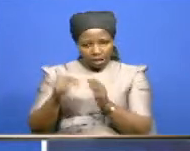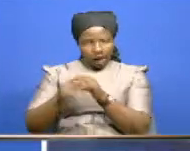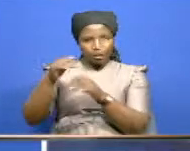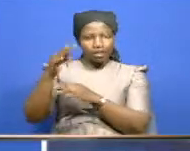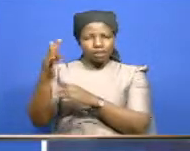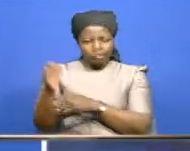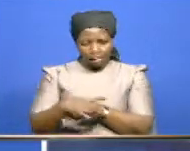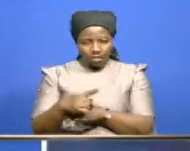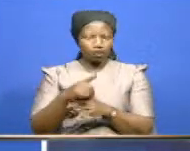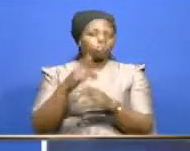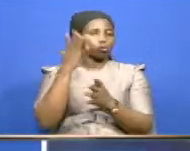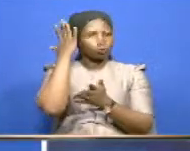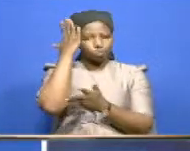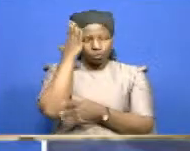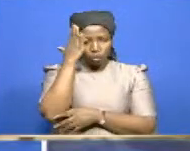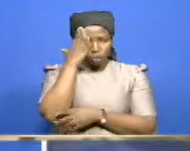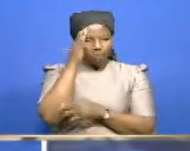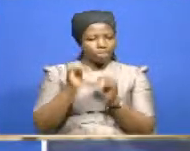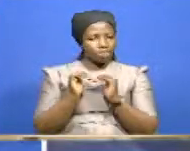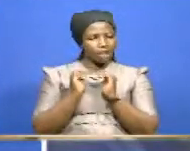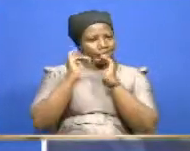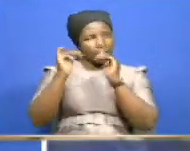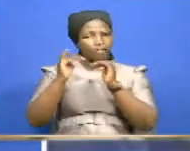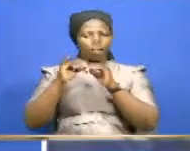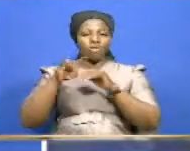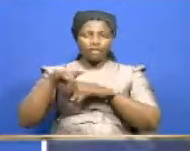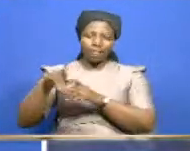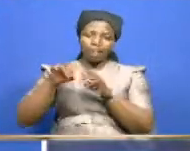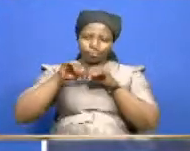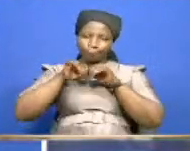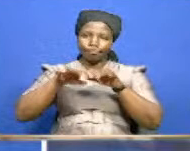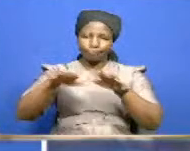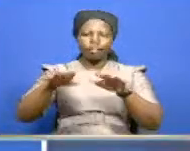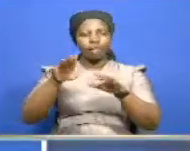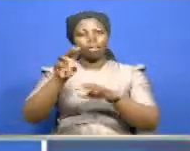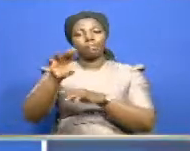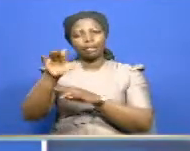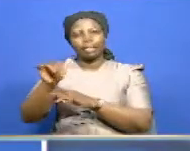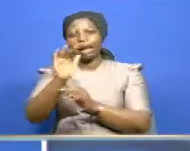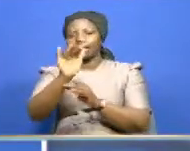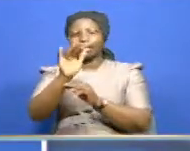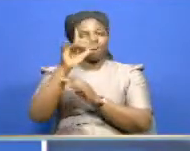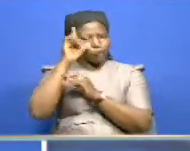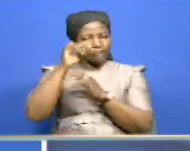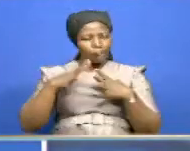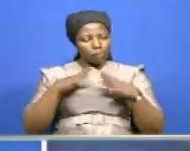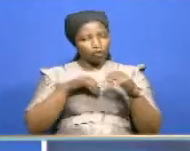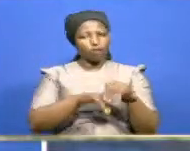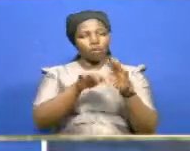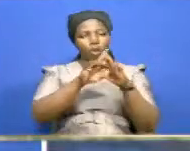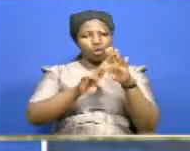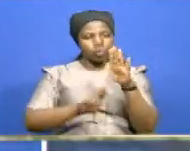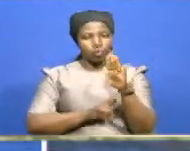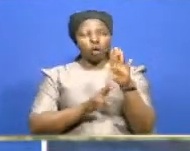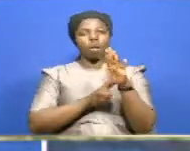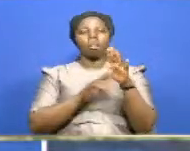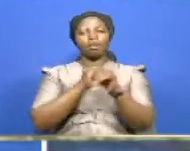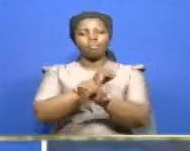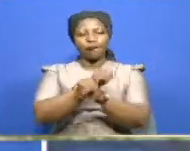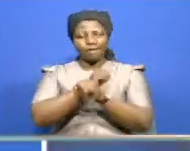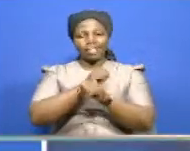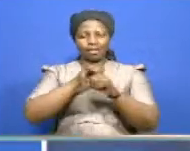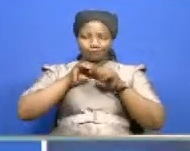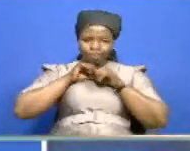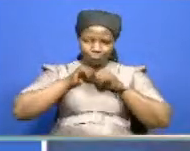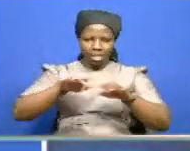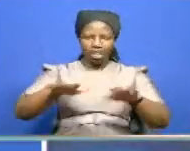of the virus spread. The ward representative urged Mombasa residents to adhere to the set-out guidelines in prevention against the spread of the